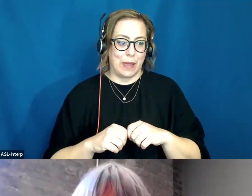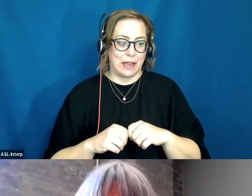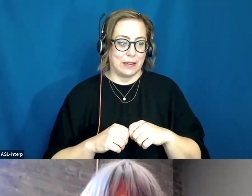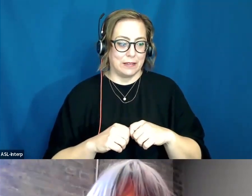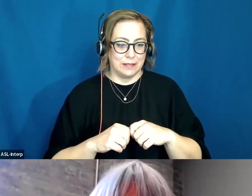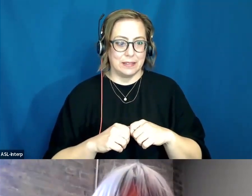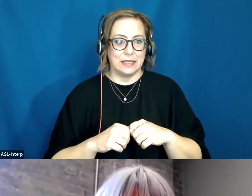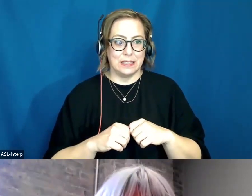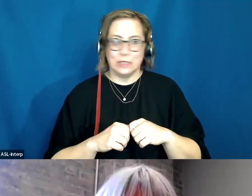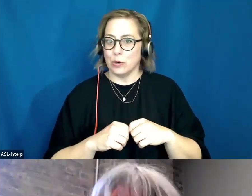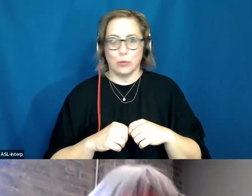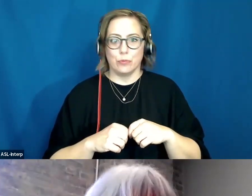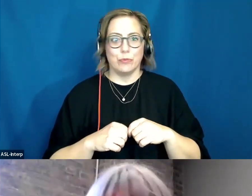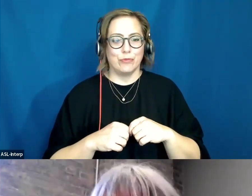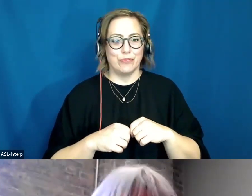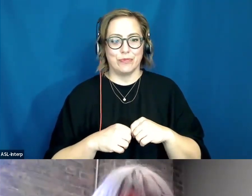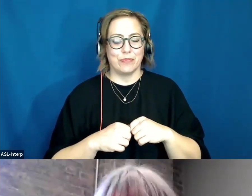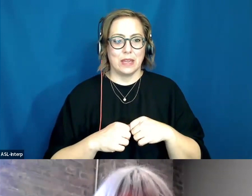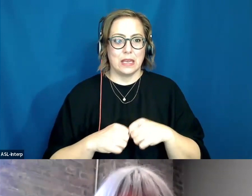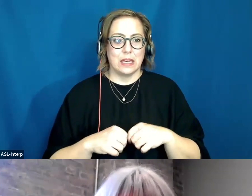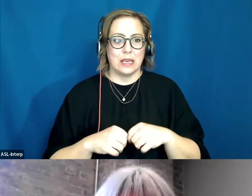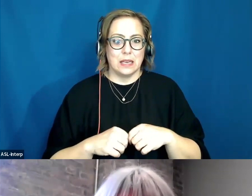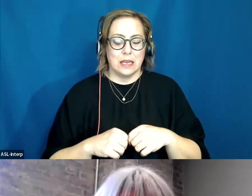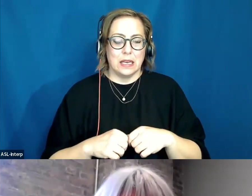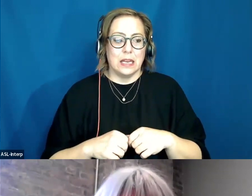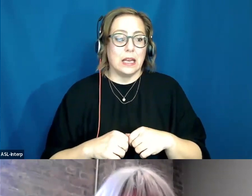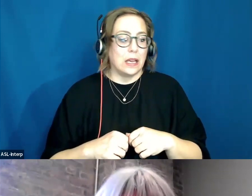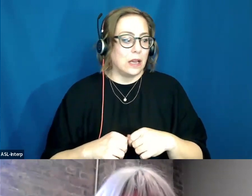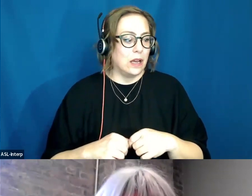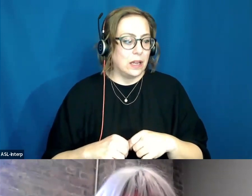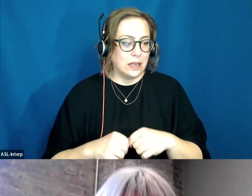Can you guys hear that? No. Okay, good.